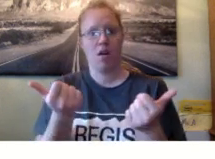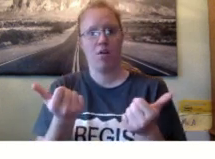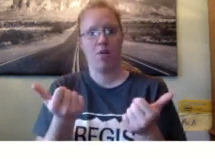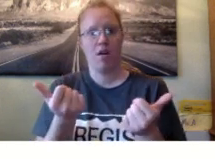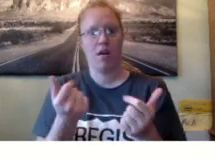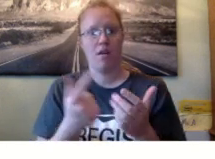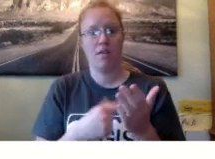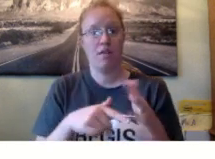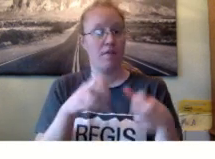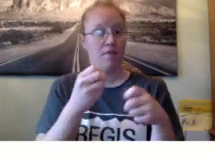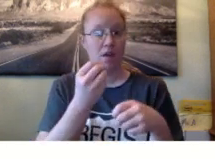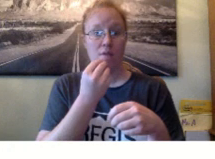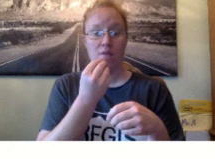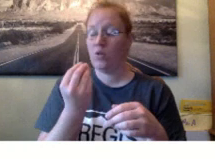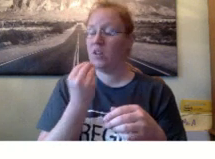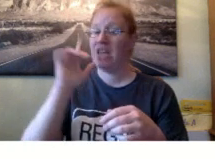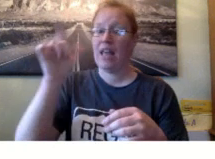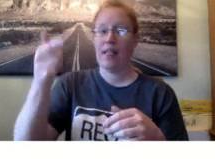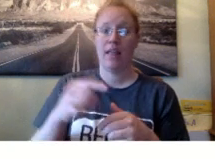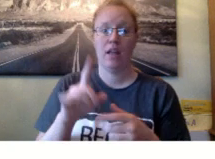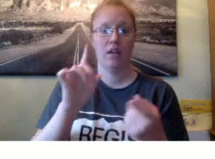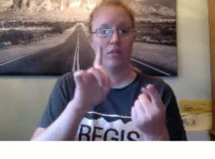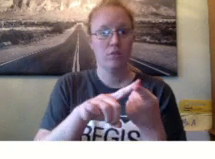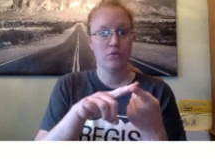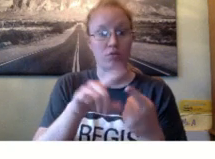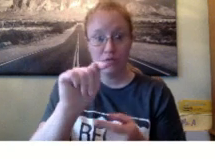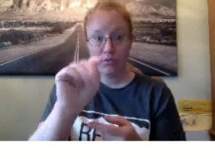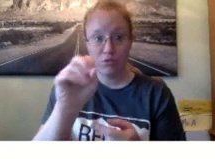they freeze the food to eat later. Ooh, there's two again.